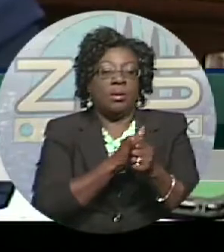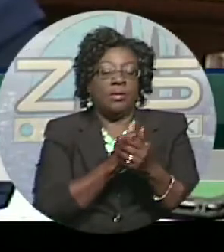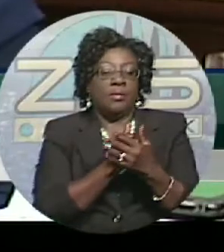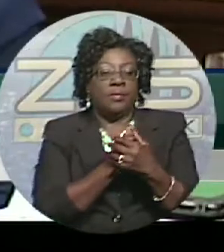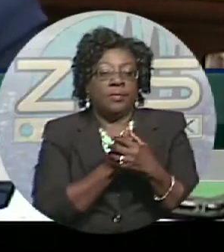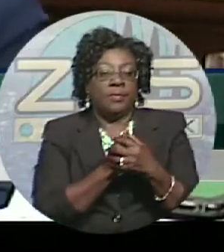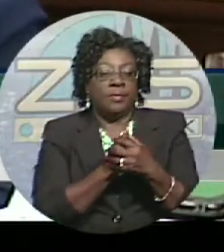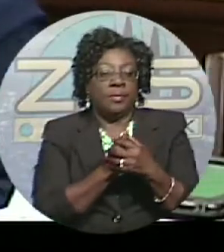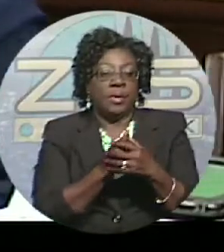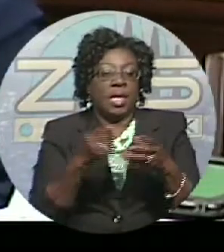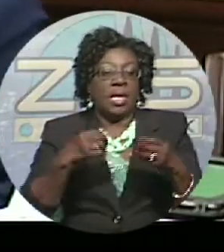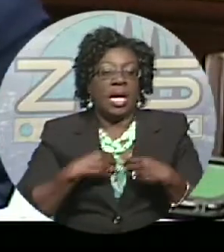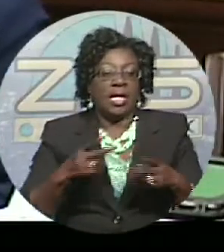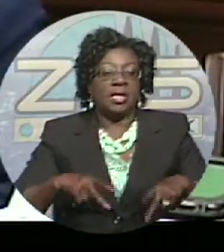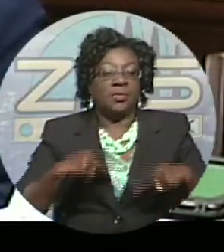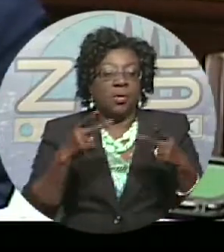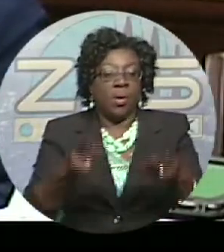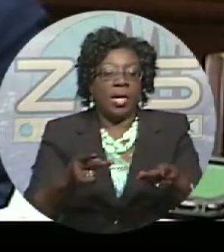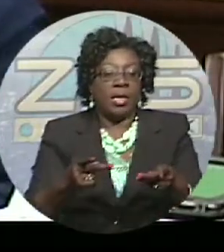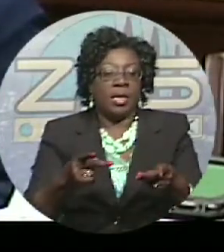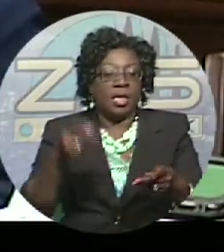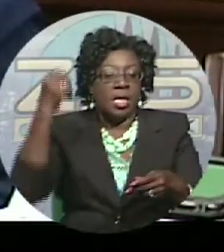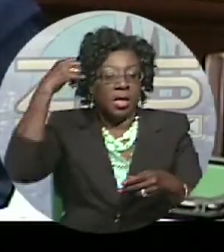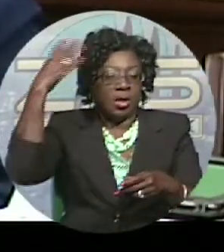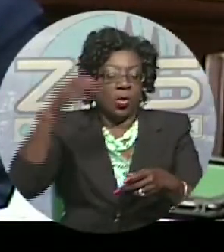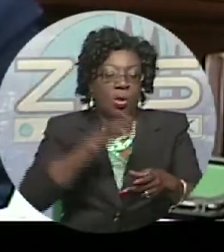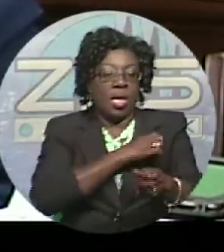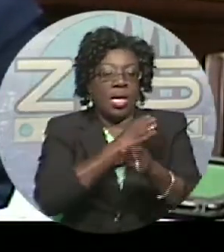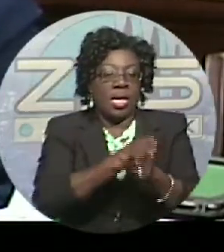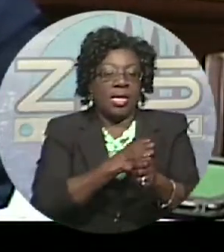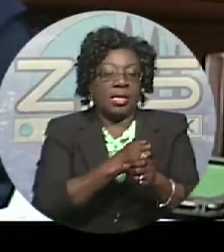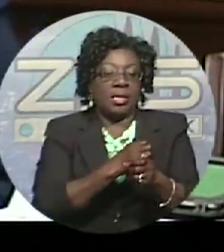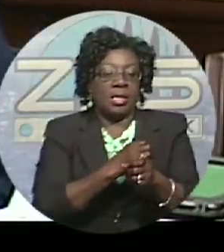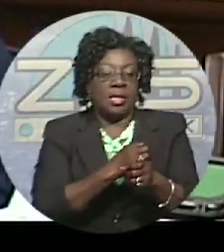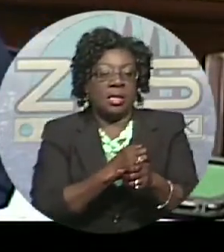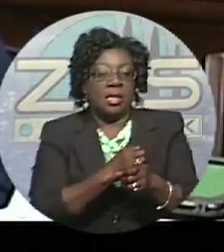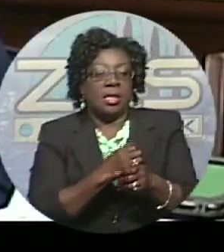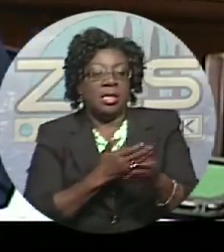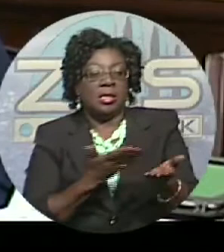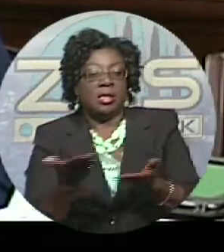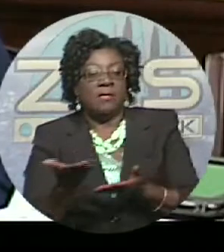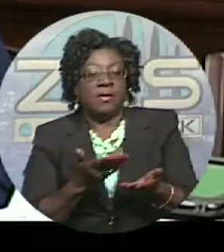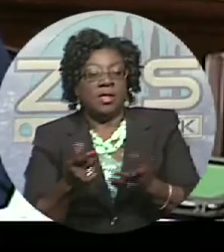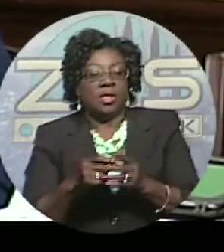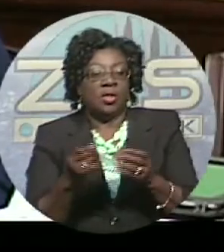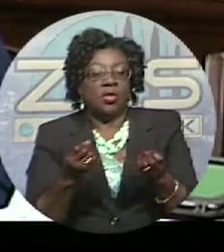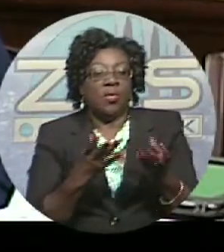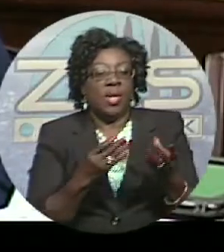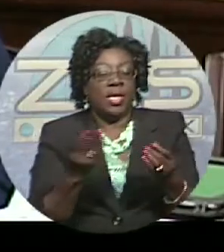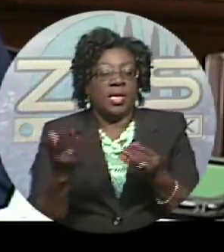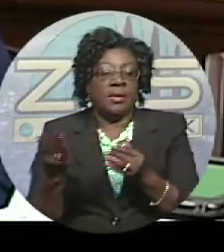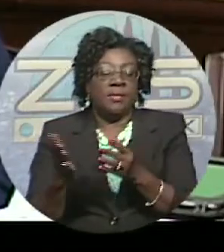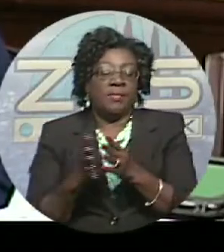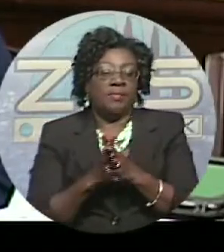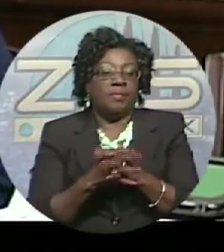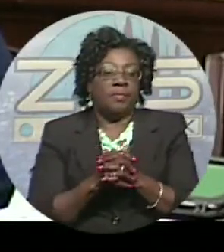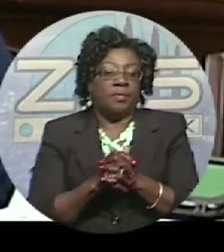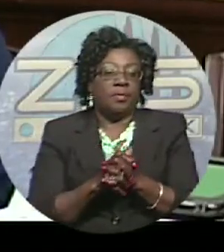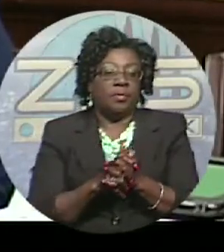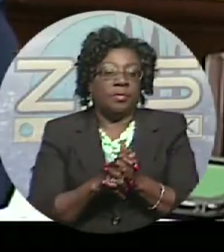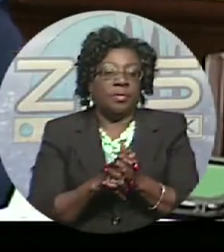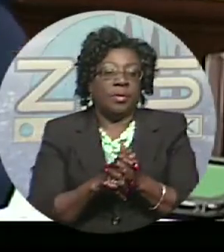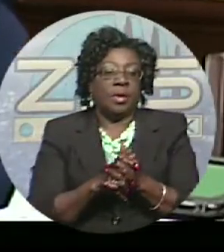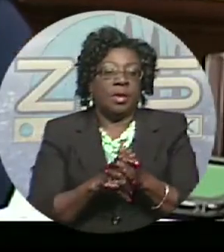Solar, and has provided both solar and storm hardening services to multiple utility customers.